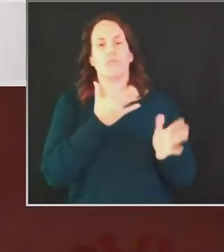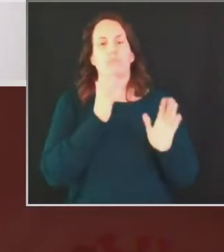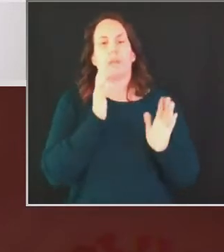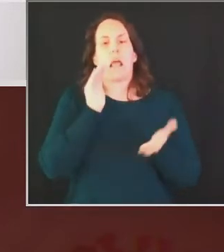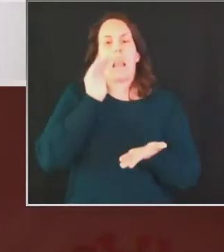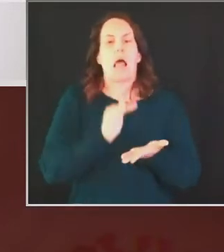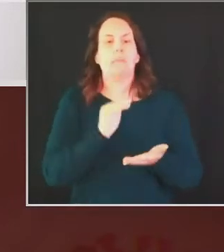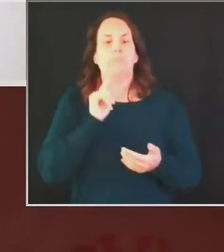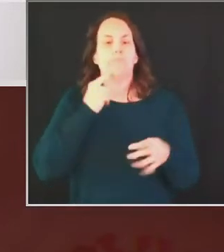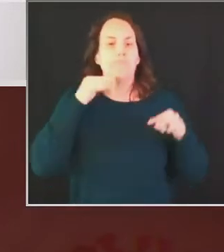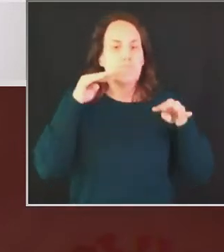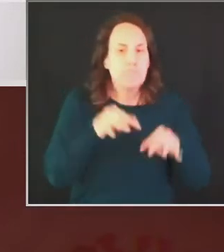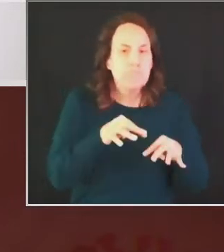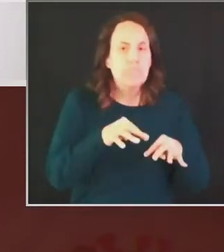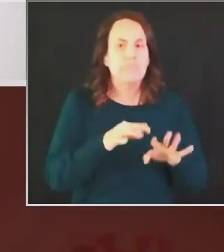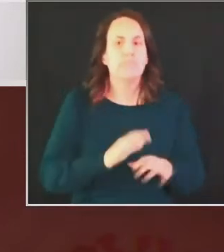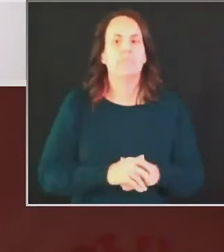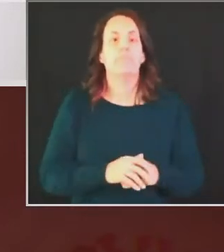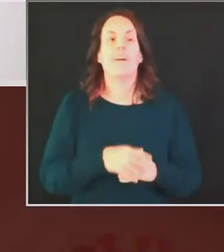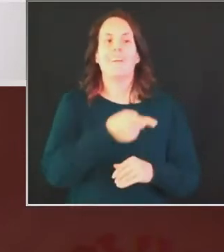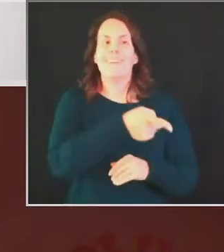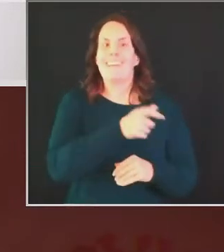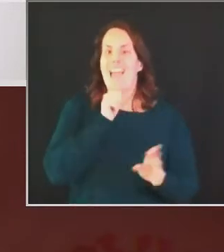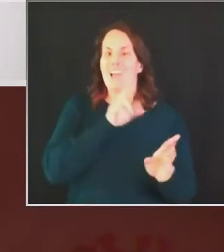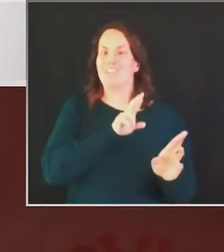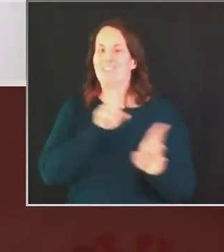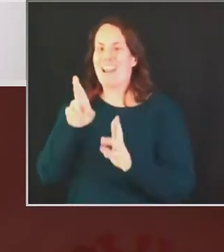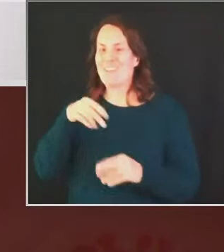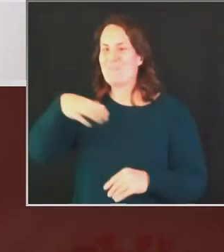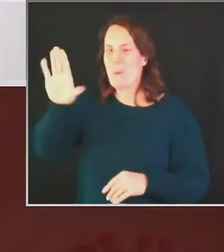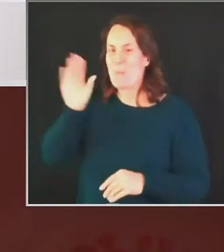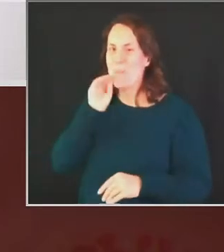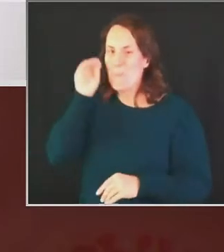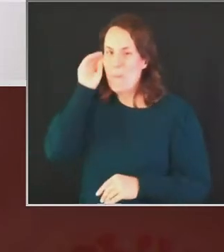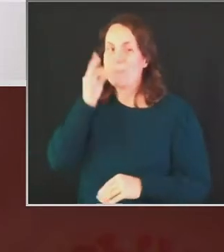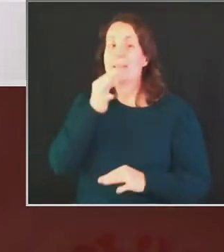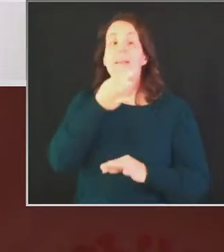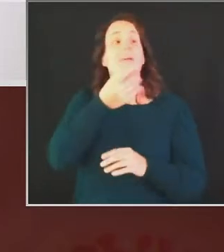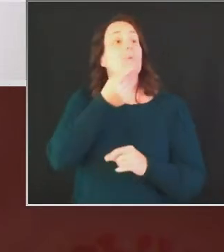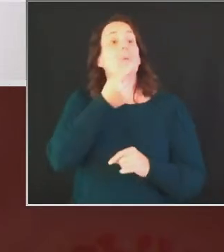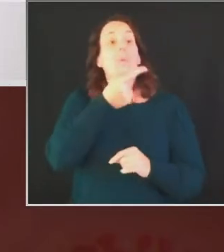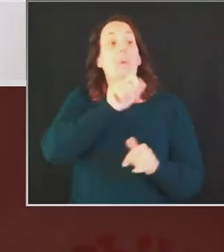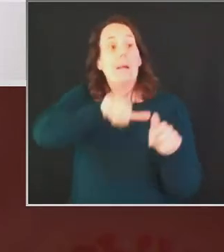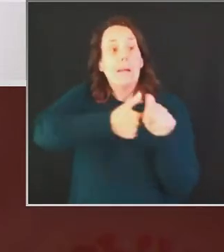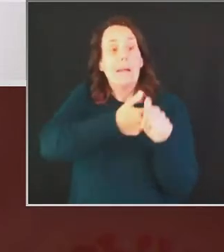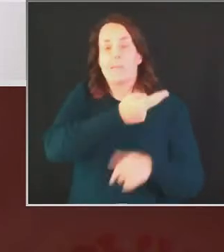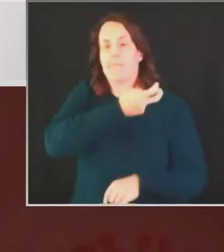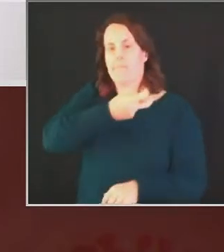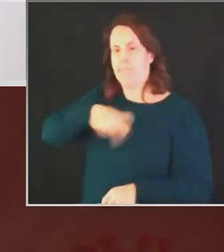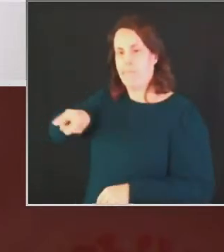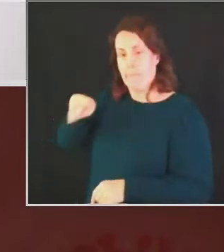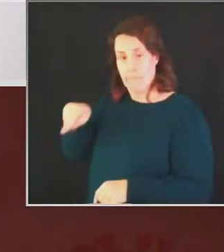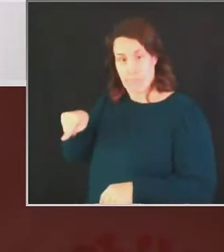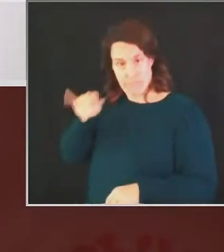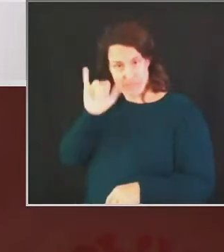something of that nature instead of moving them to a whole new different site of overflow, and also what kind of care will they be